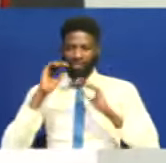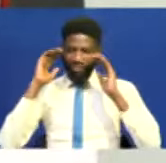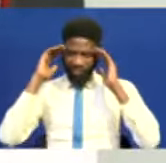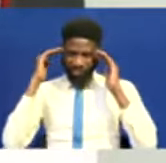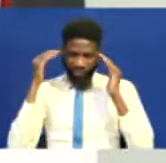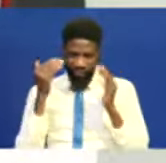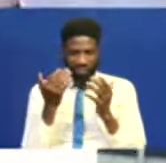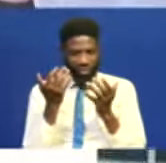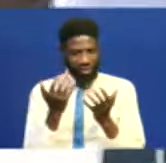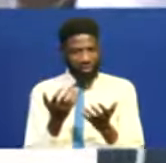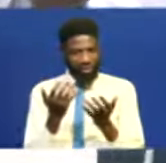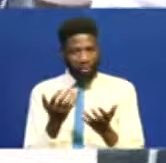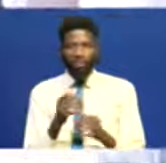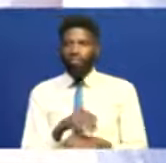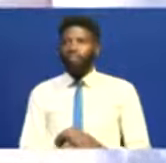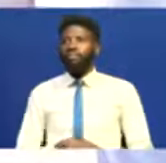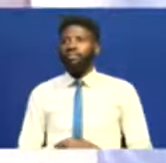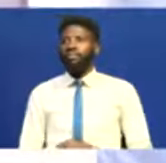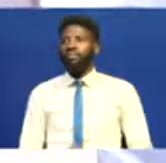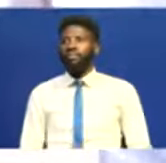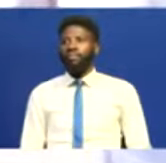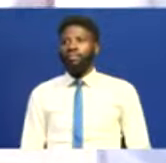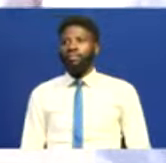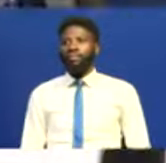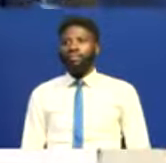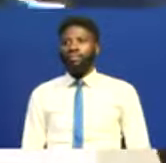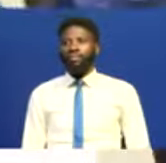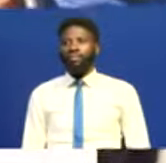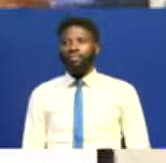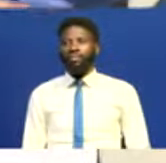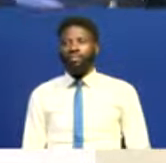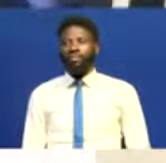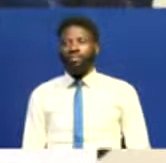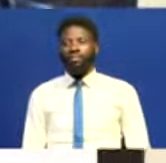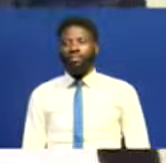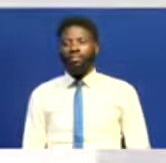and attention. Trevor Nyende for Prime Edition.